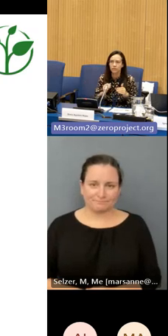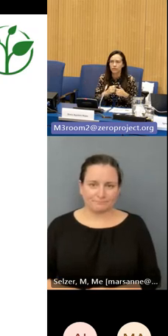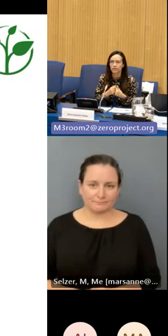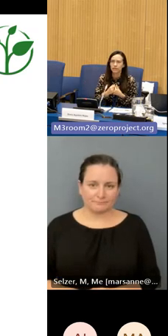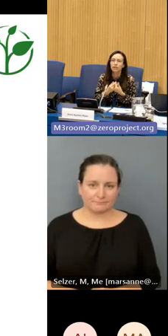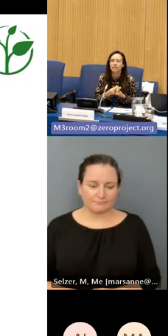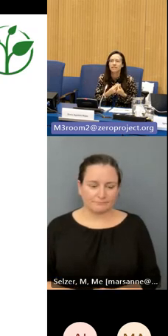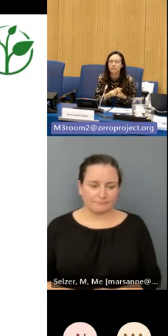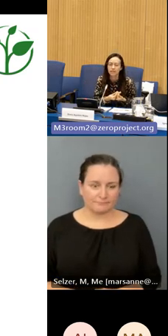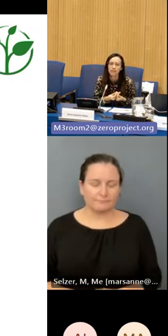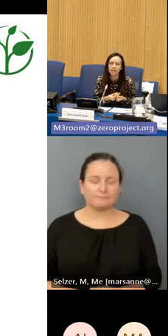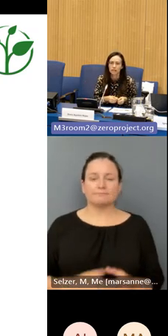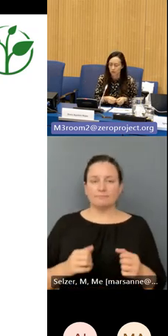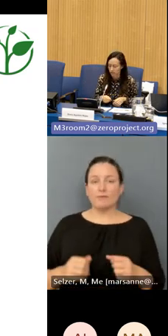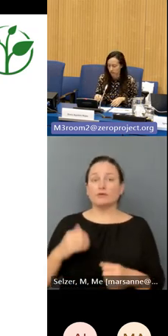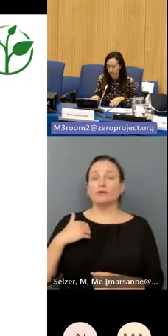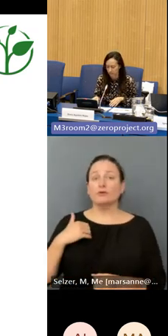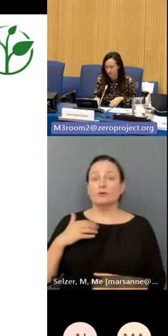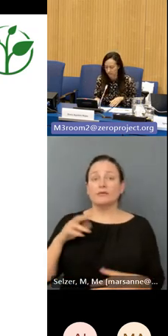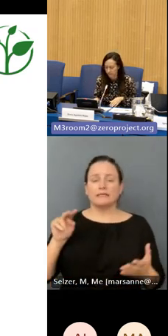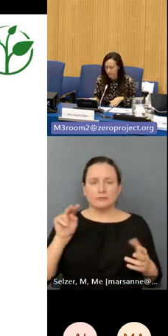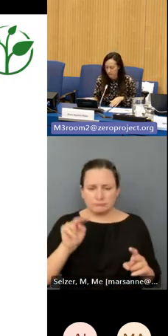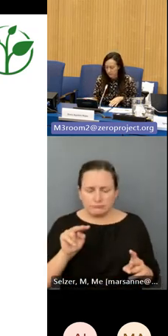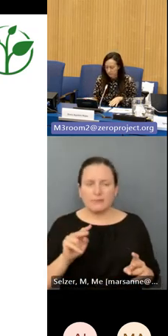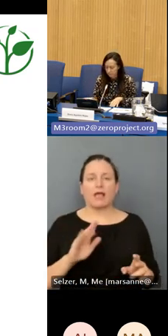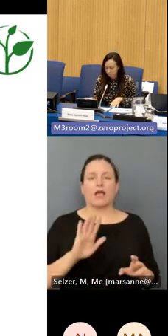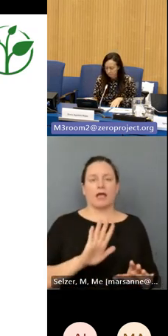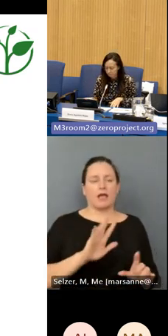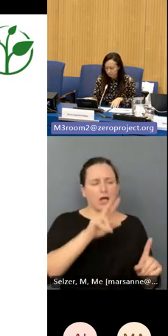kinds of learning styles that our students have.